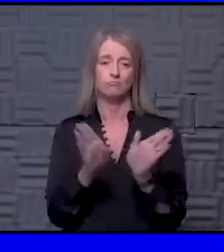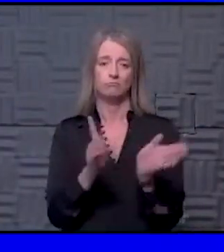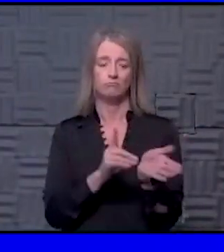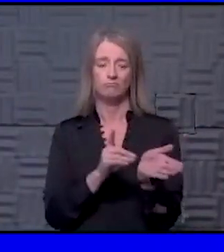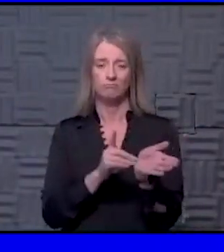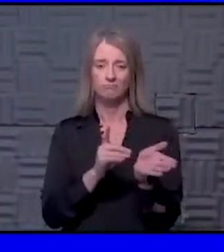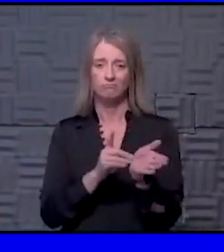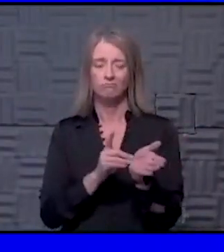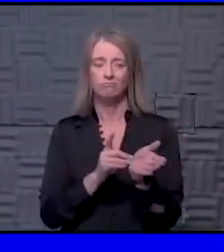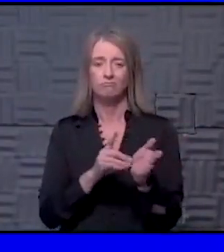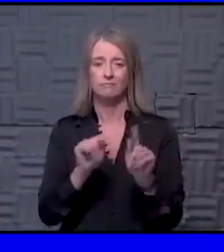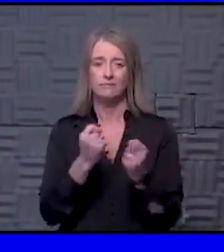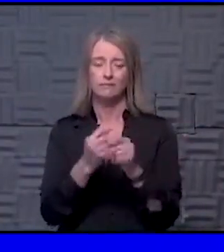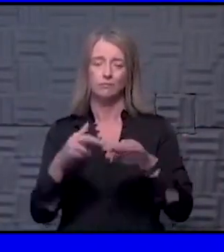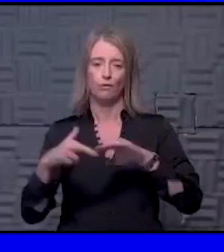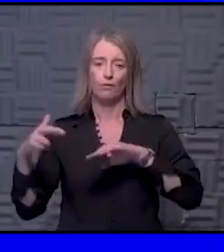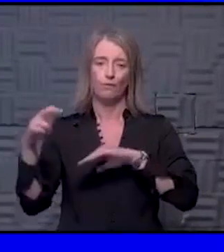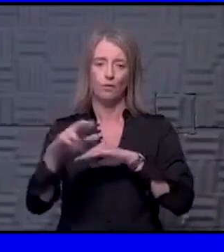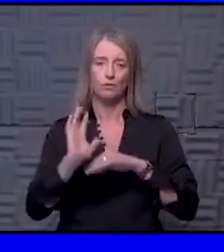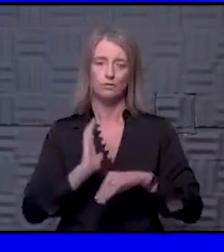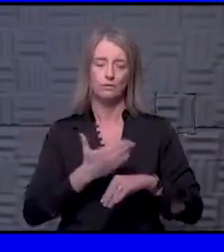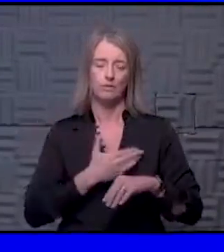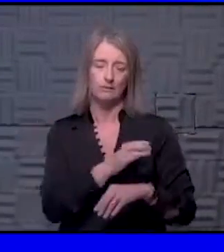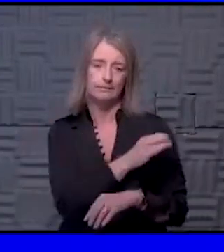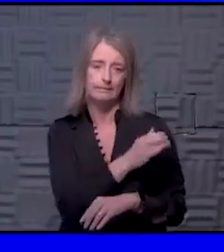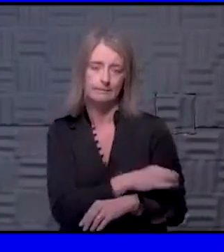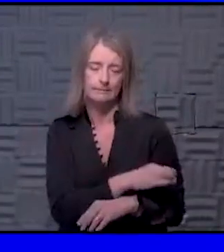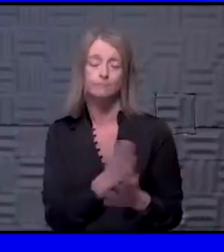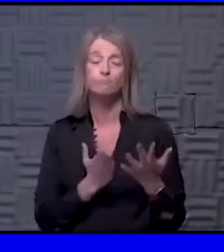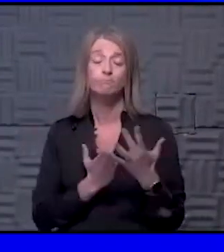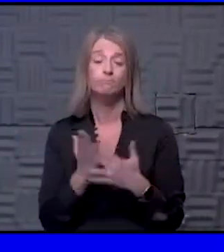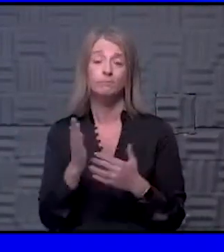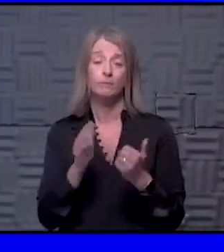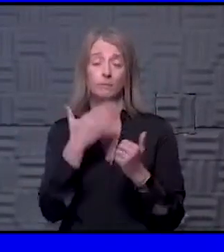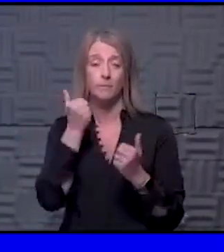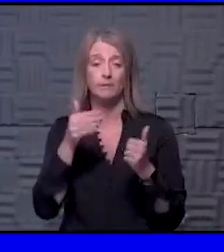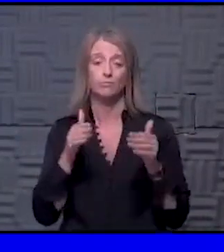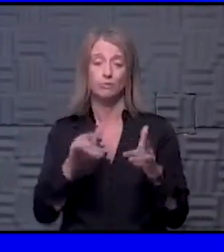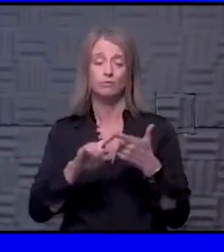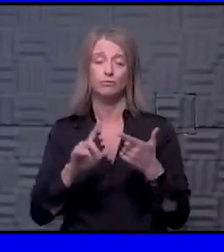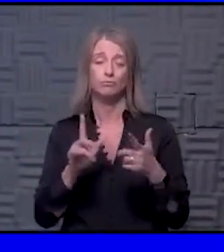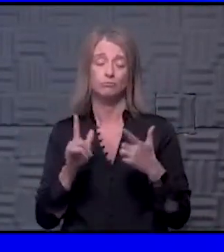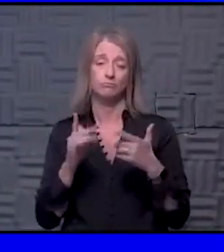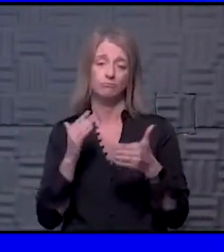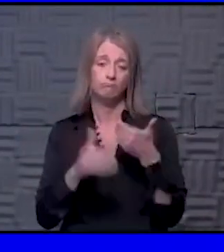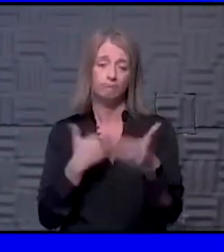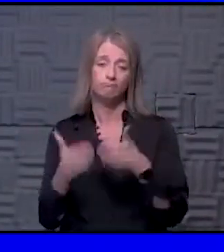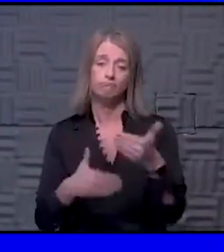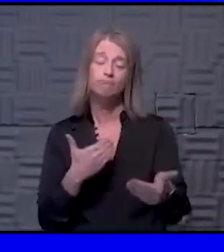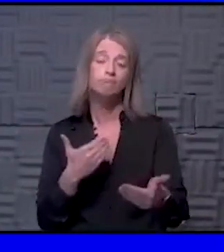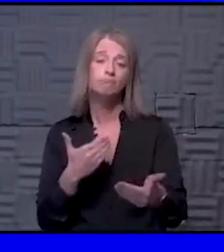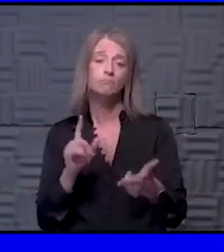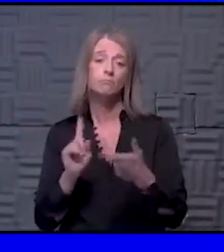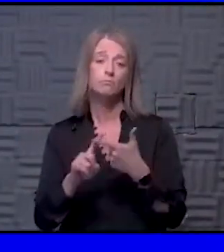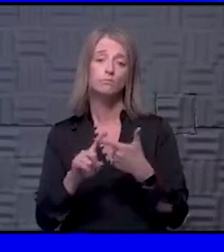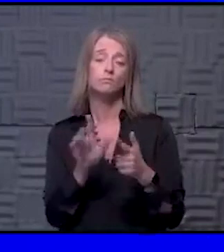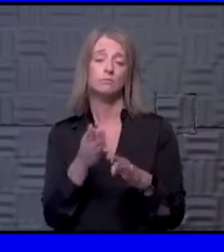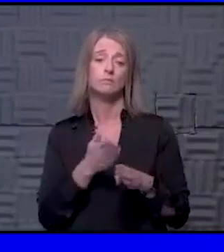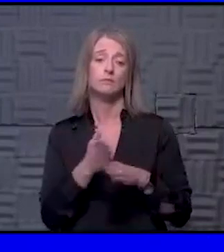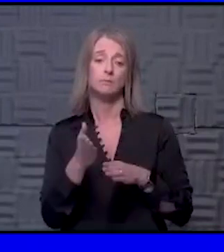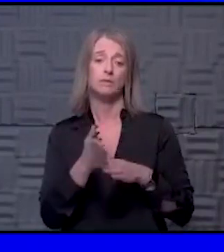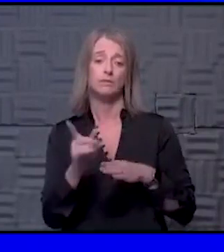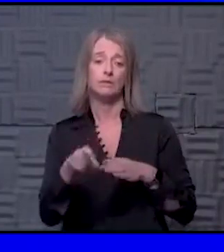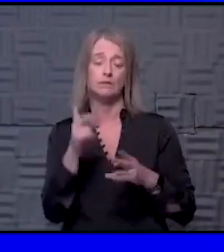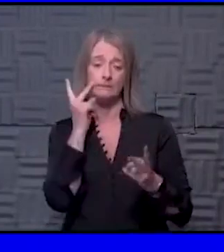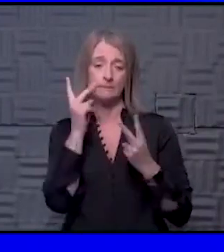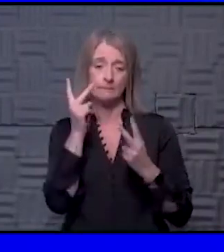or your primary medical team to make that referral, and through that is going to be the best way to get expedited to the specialties that you